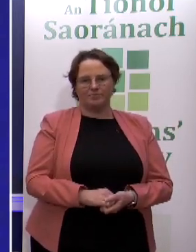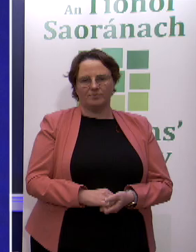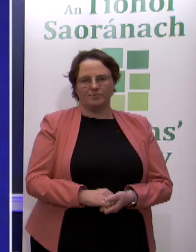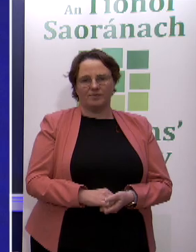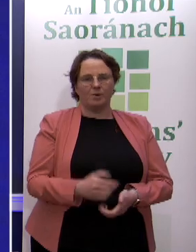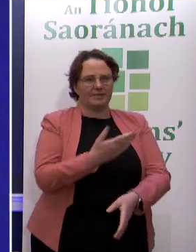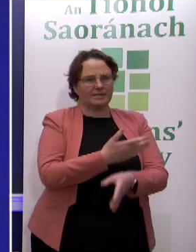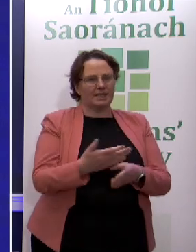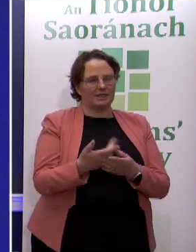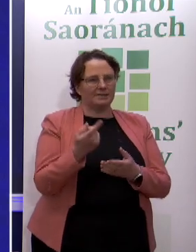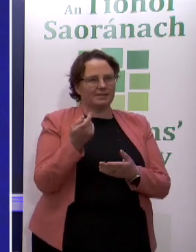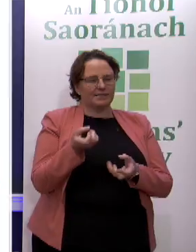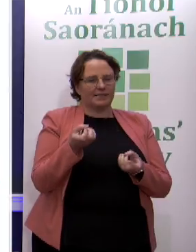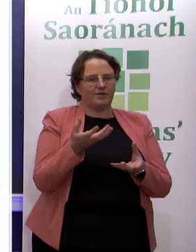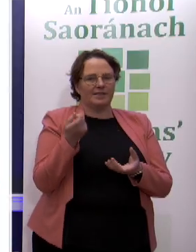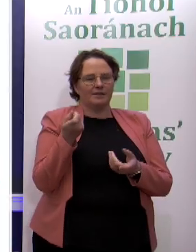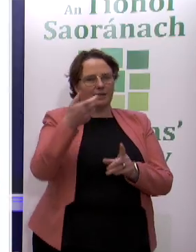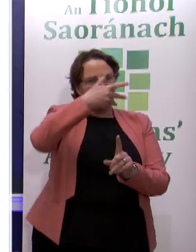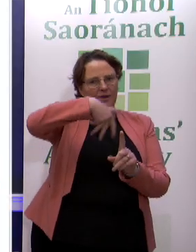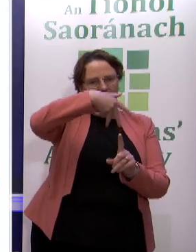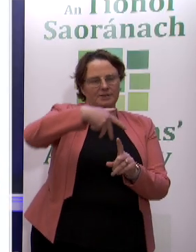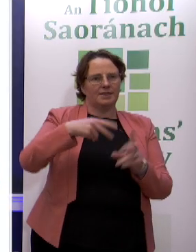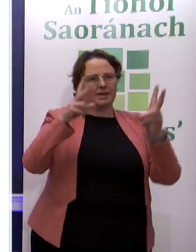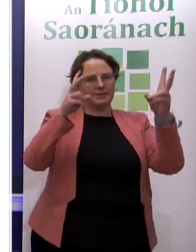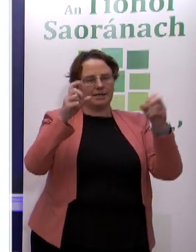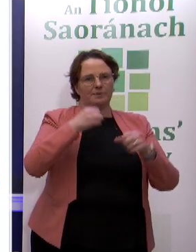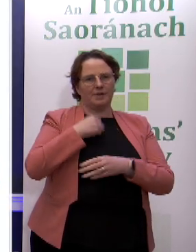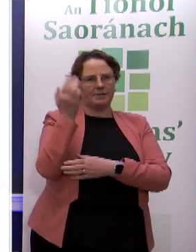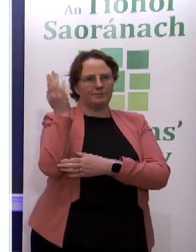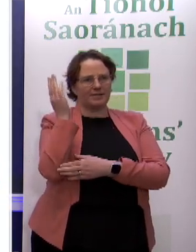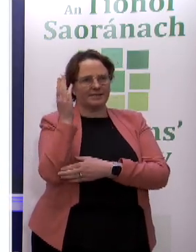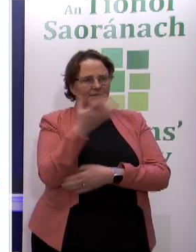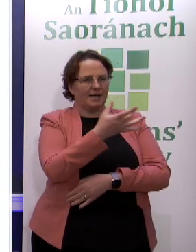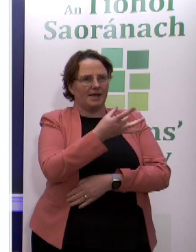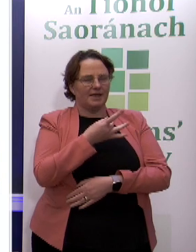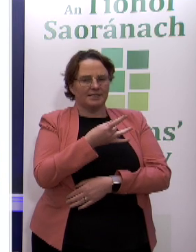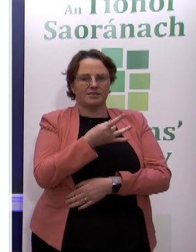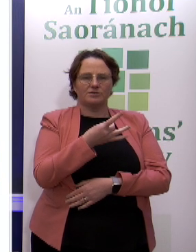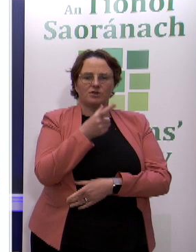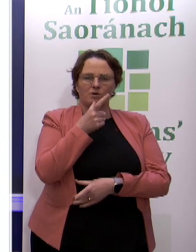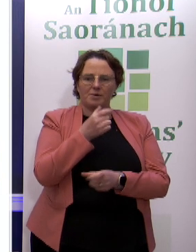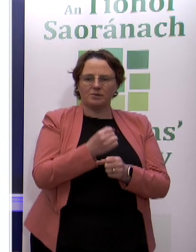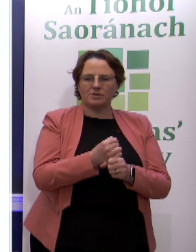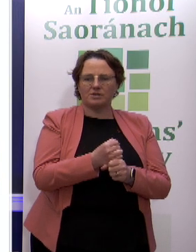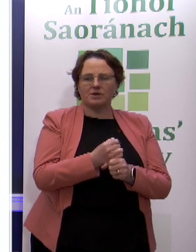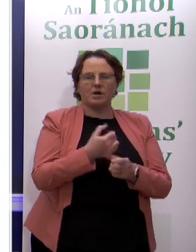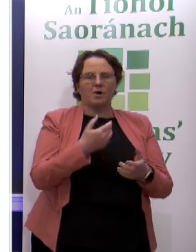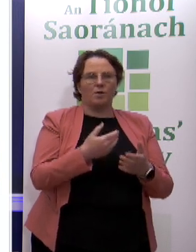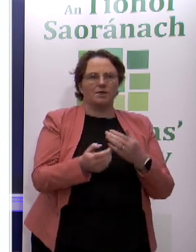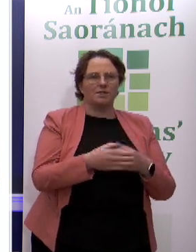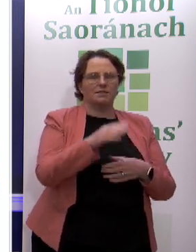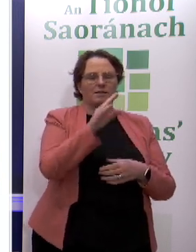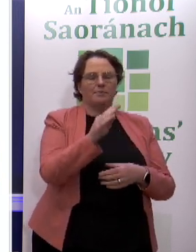bit of context. You know, even though the title of my presentation here, and I was asked to speak about what does biodiversity do to